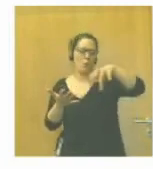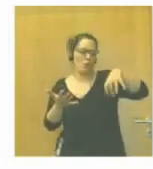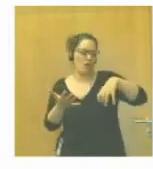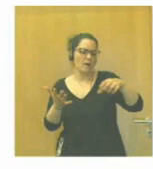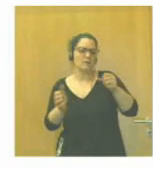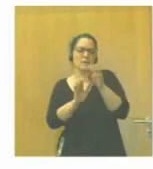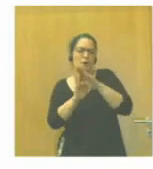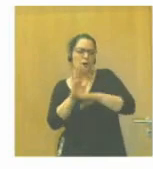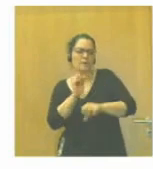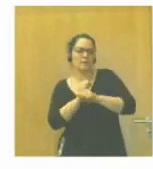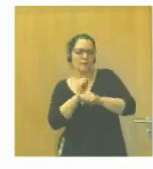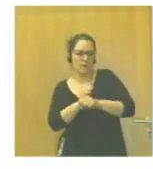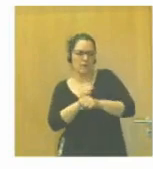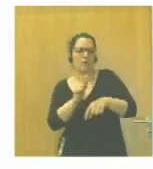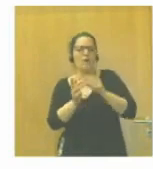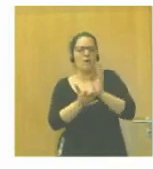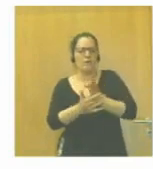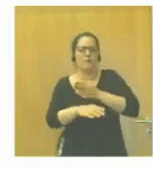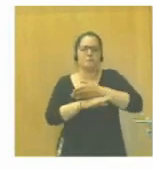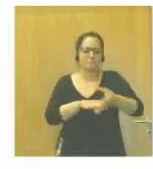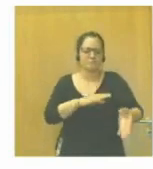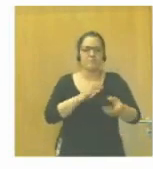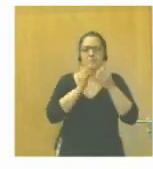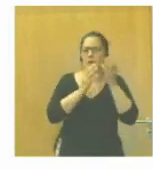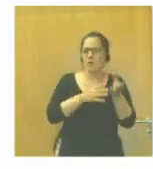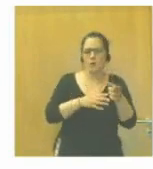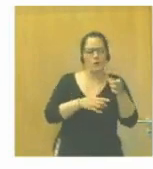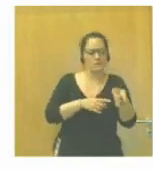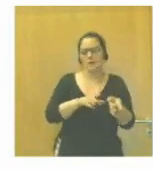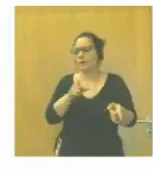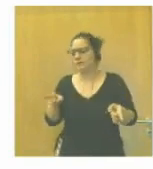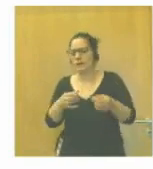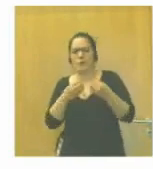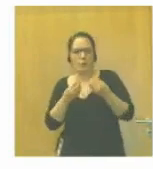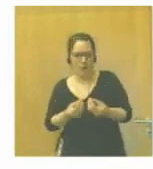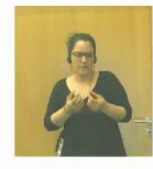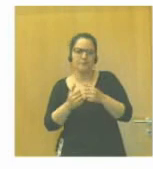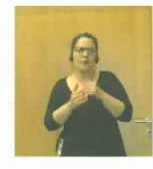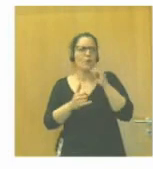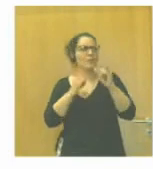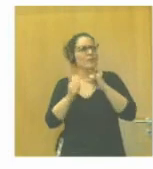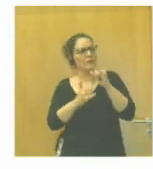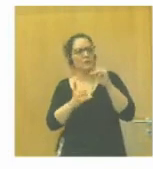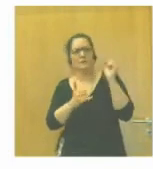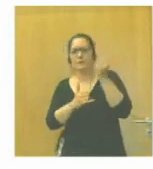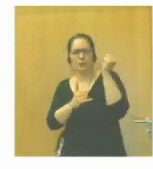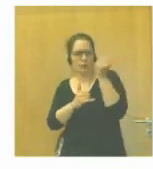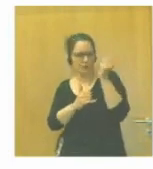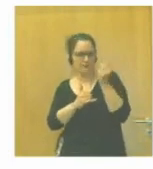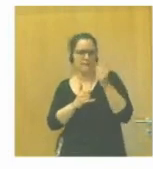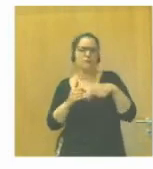Where are we going to find our meaningful data about who's at risk? So I really, it sounds like you already have a lot of access to this. So